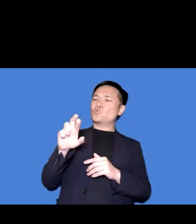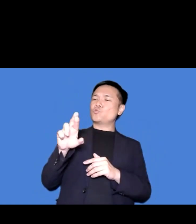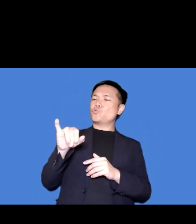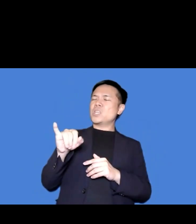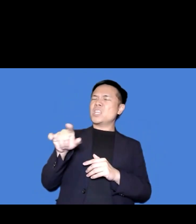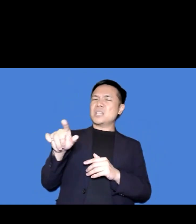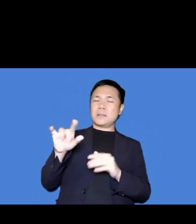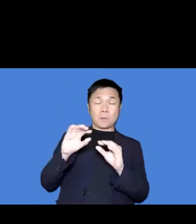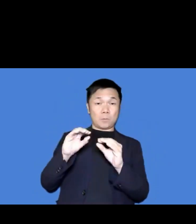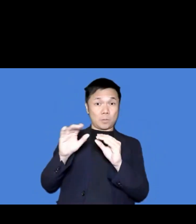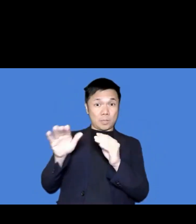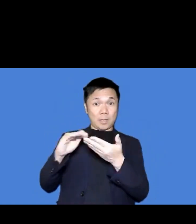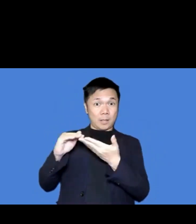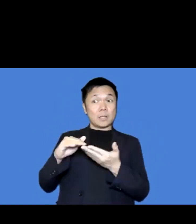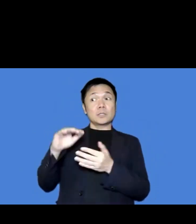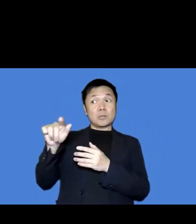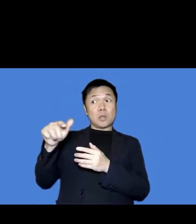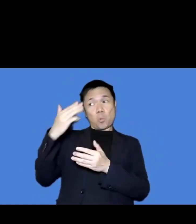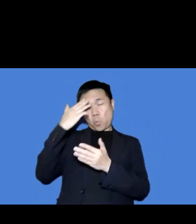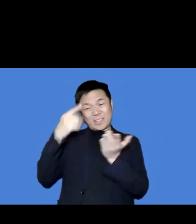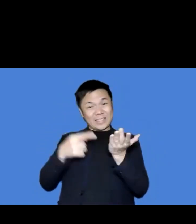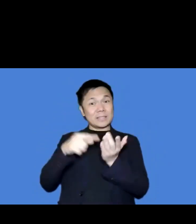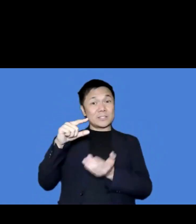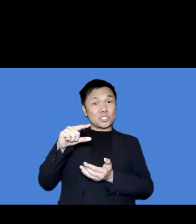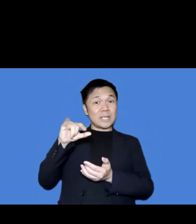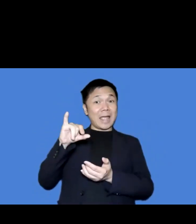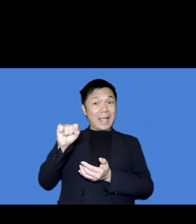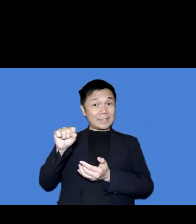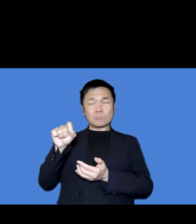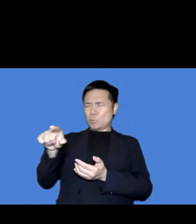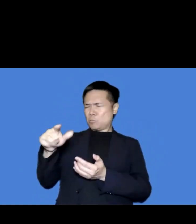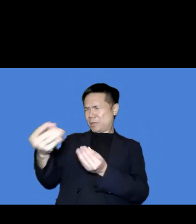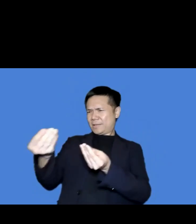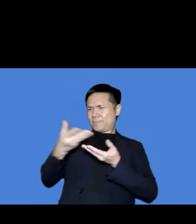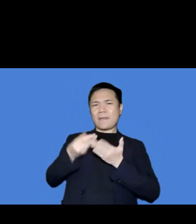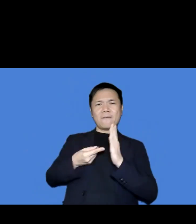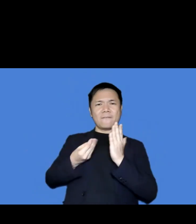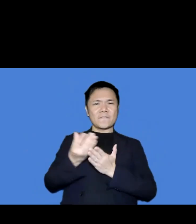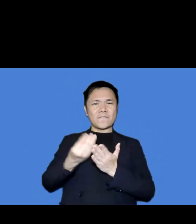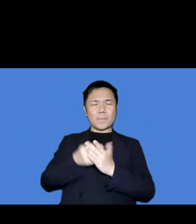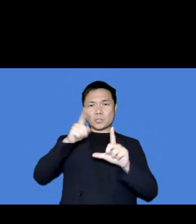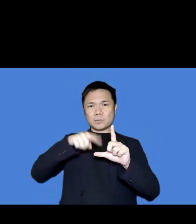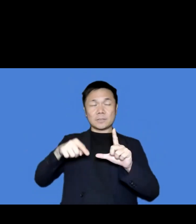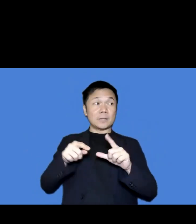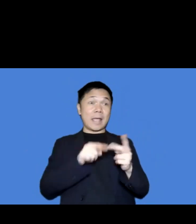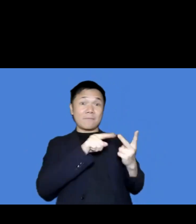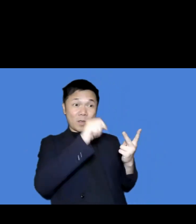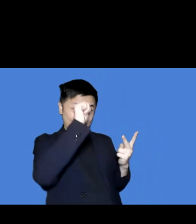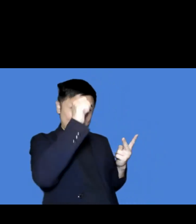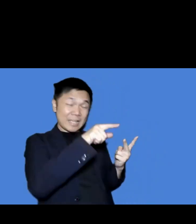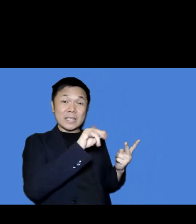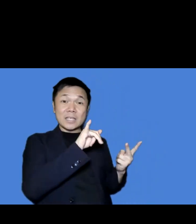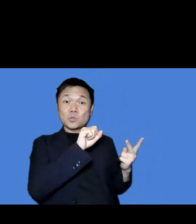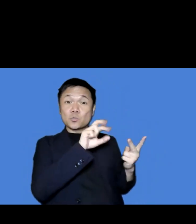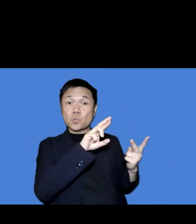can provide, real-time data and so on. Apart from that, Indian context, ISRO is becoming very important because they have this remote sensing